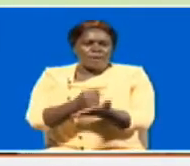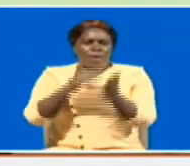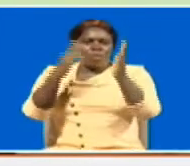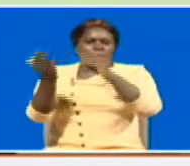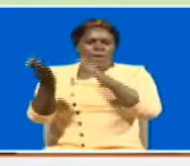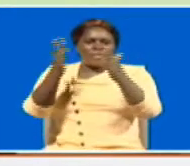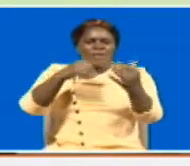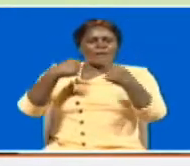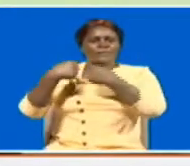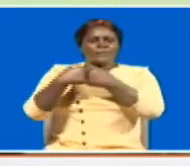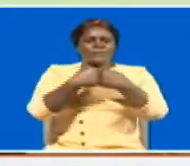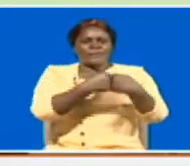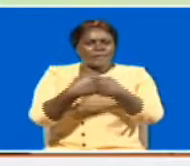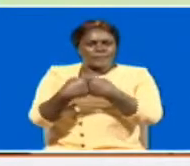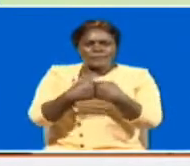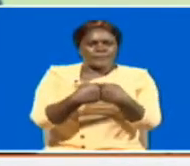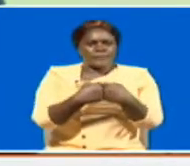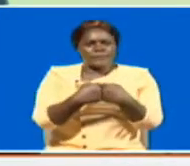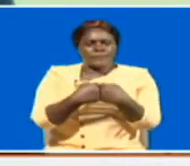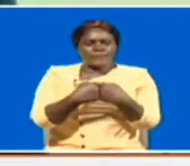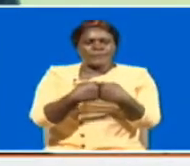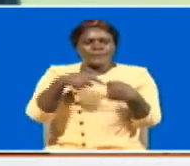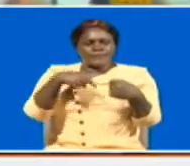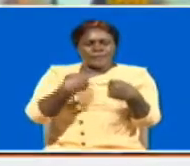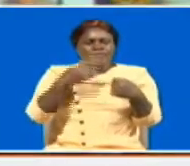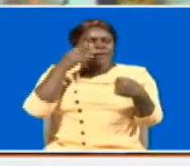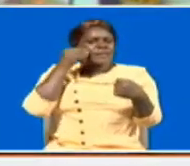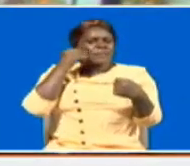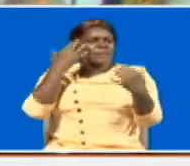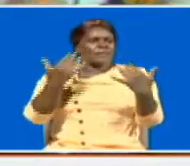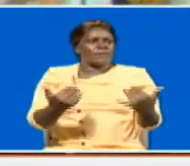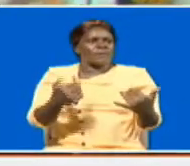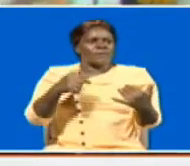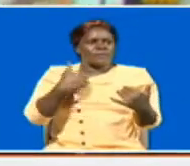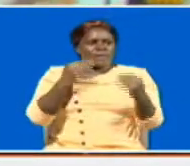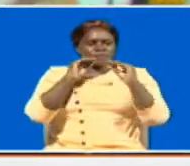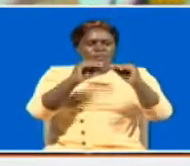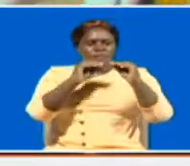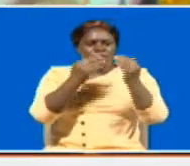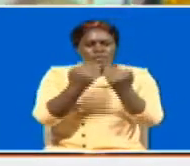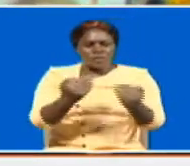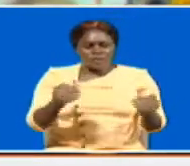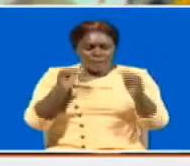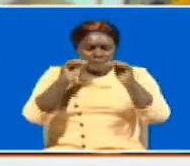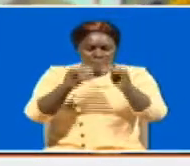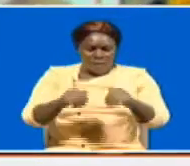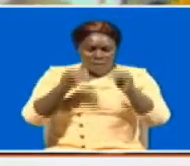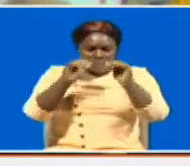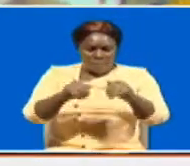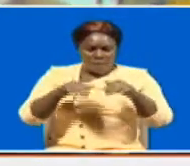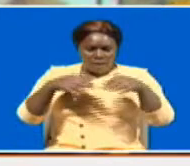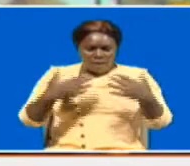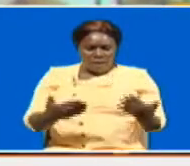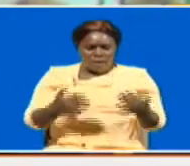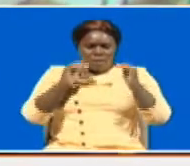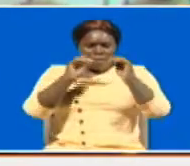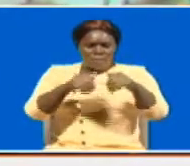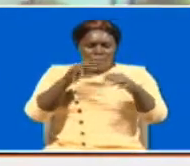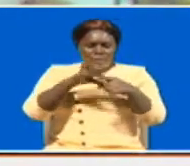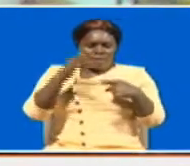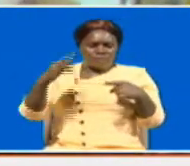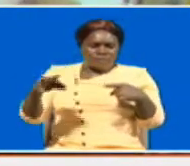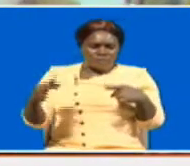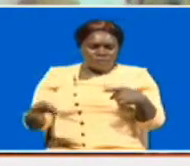climate challenges that we are now facing. Tunafunza wanafunzi kulima, watalima